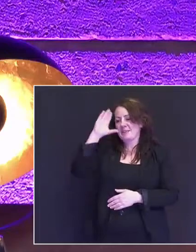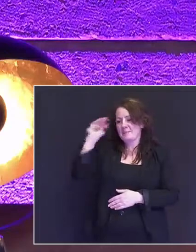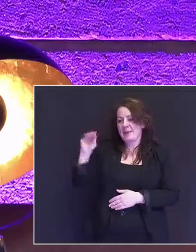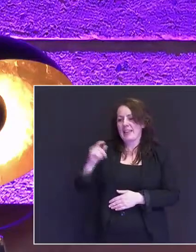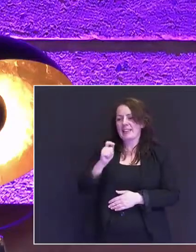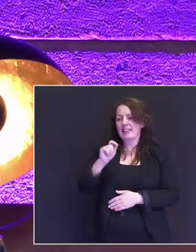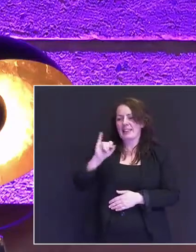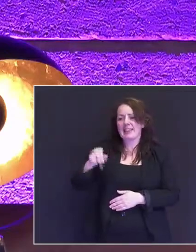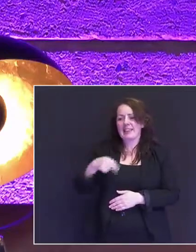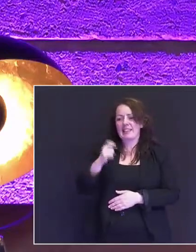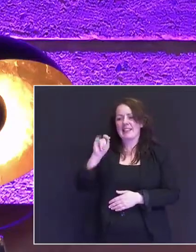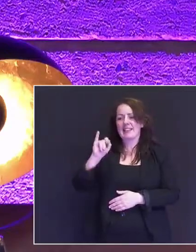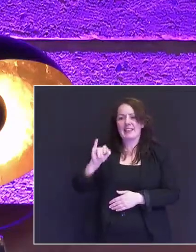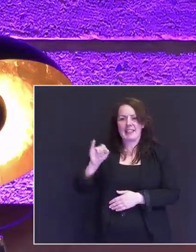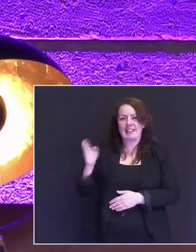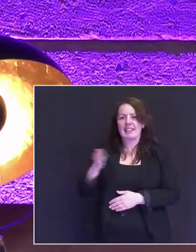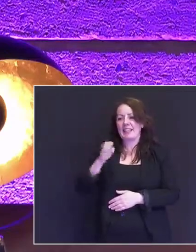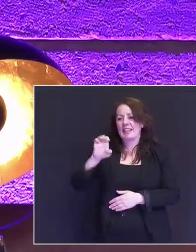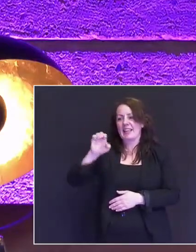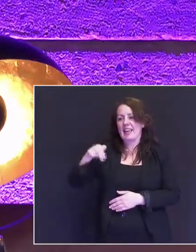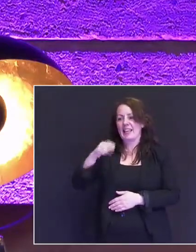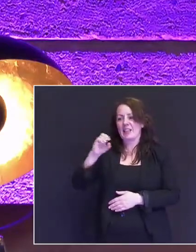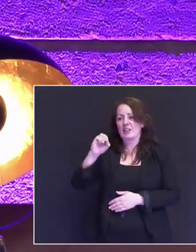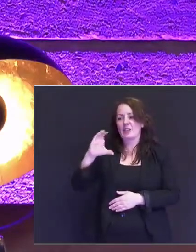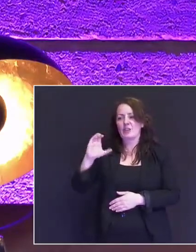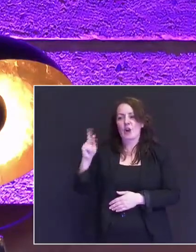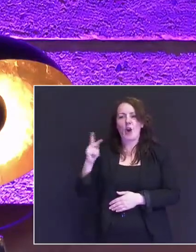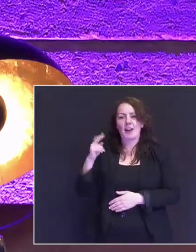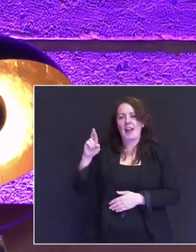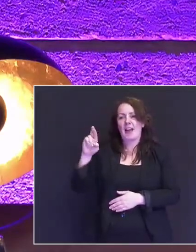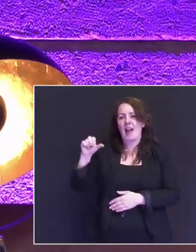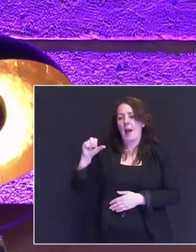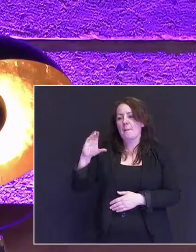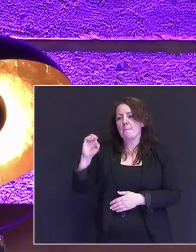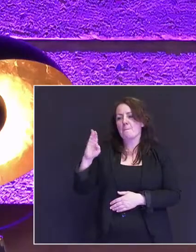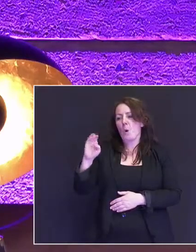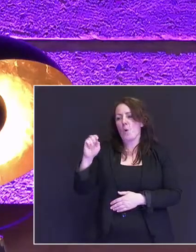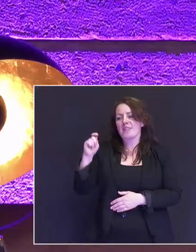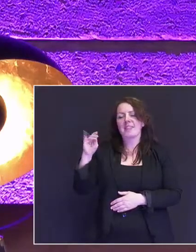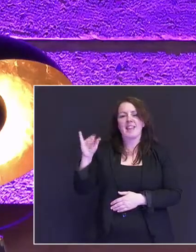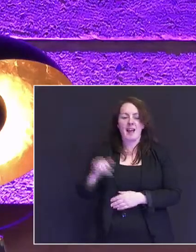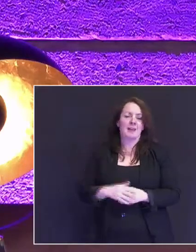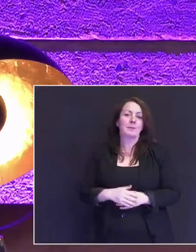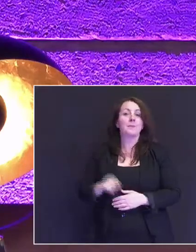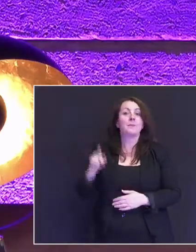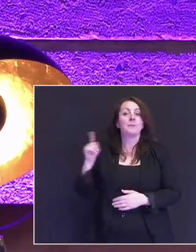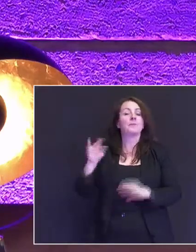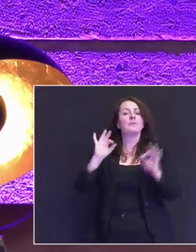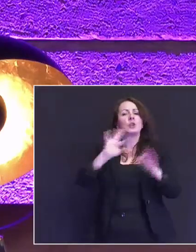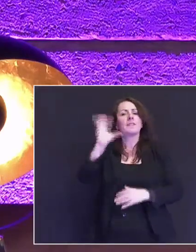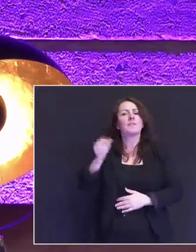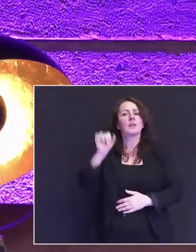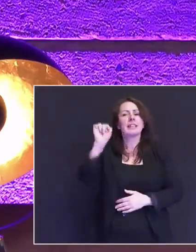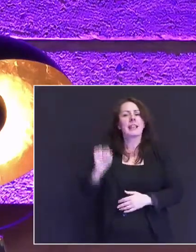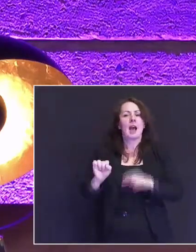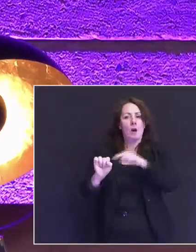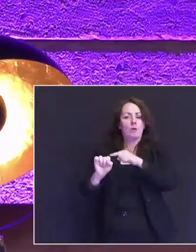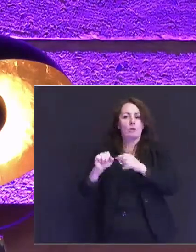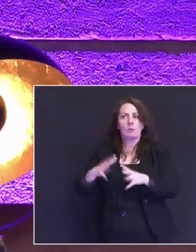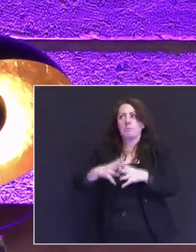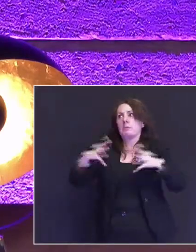South Africa seems to have been doing a significant amount of work to support its teachers and